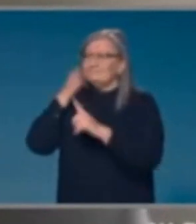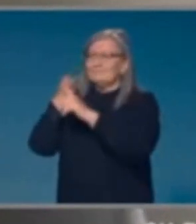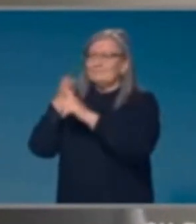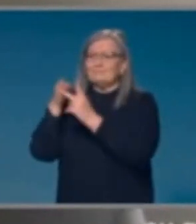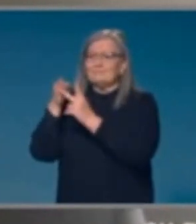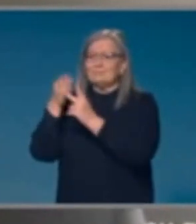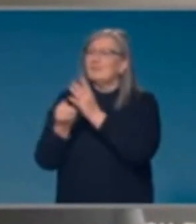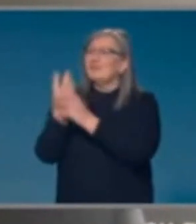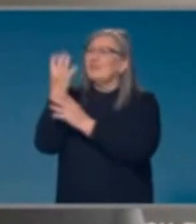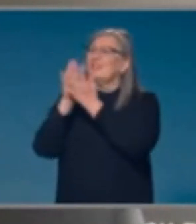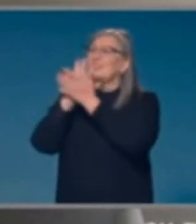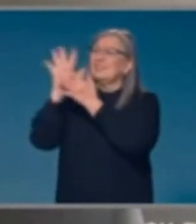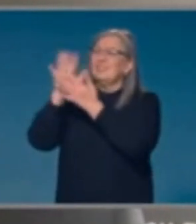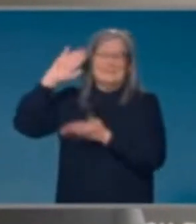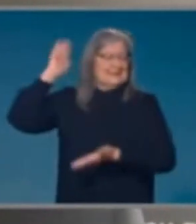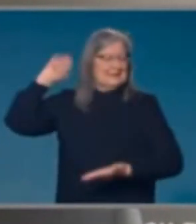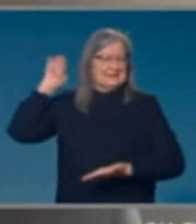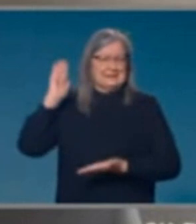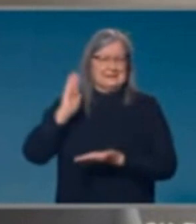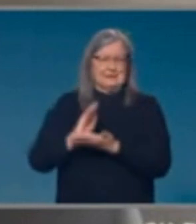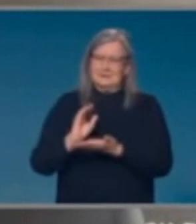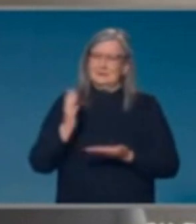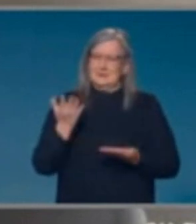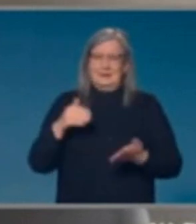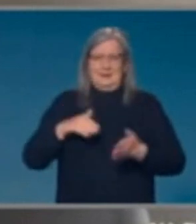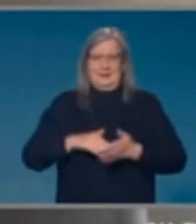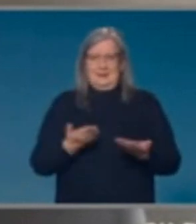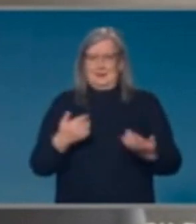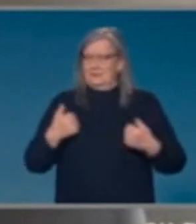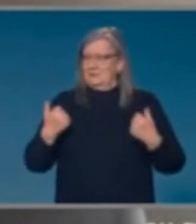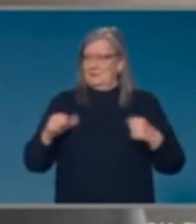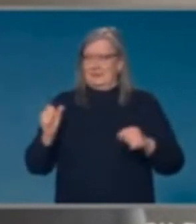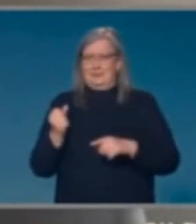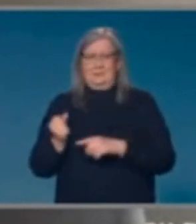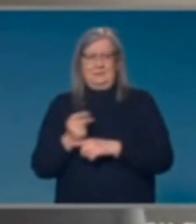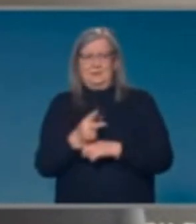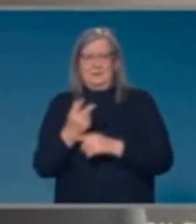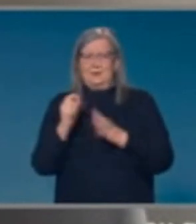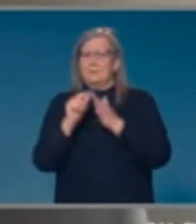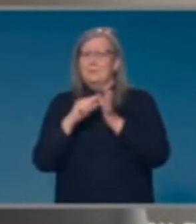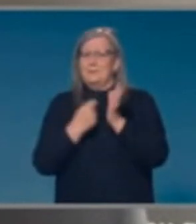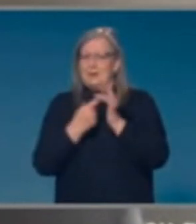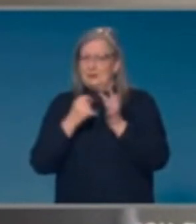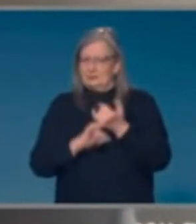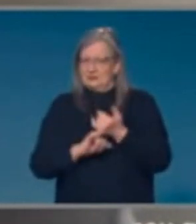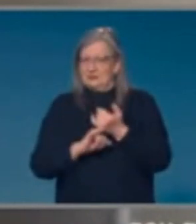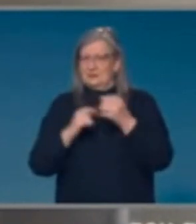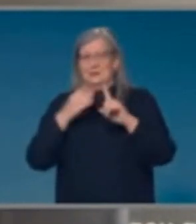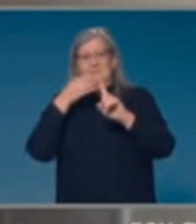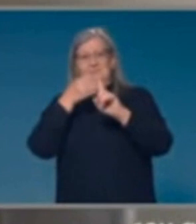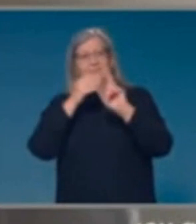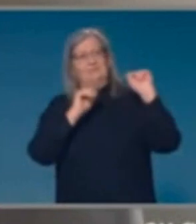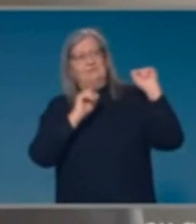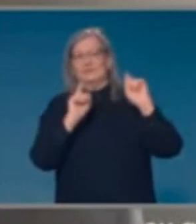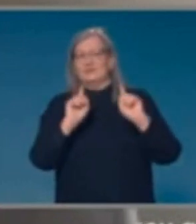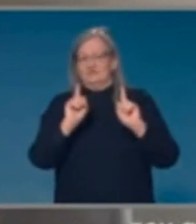on track to meet and beat our Paris targets. And there are very few nations that will have